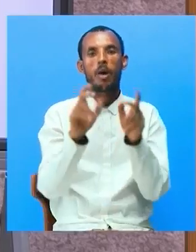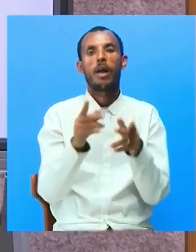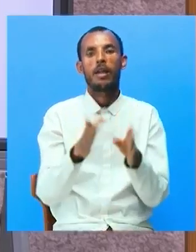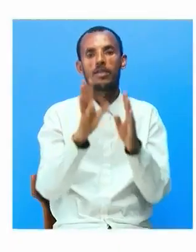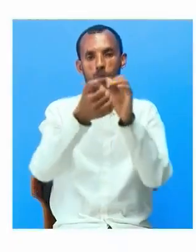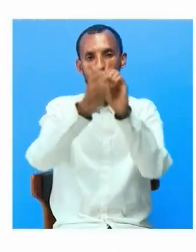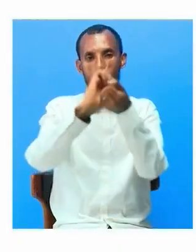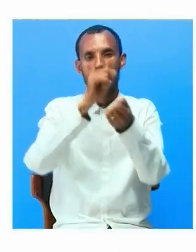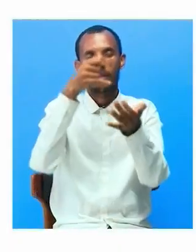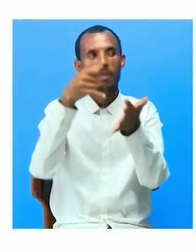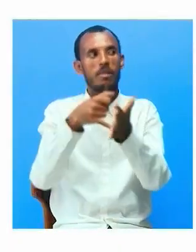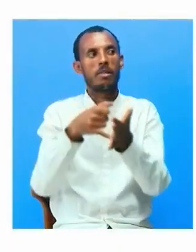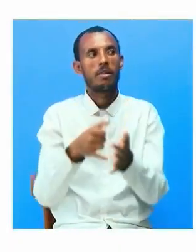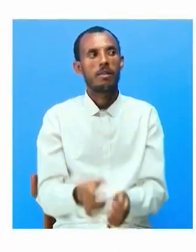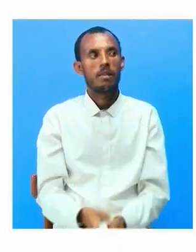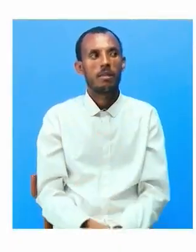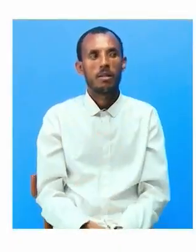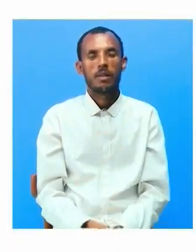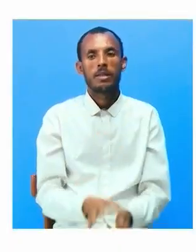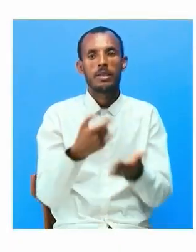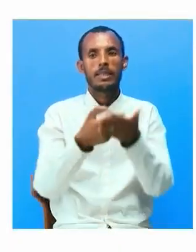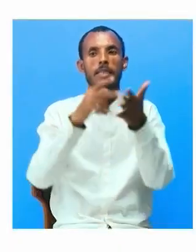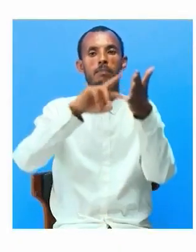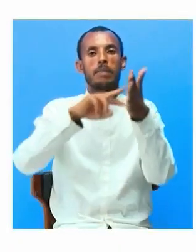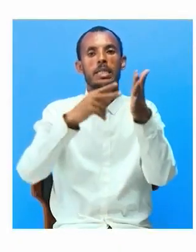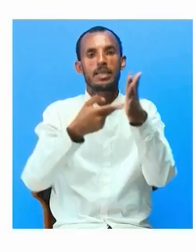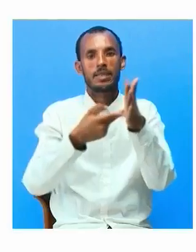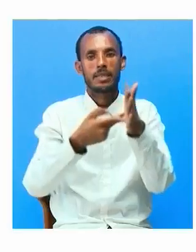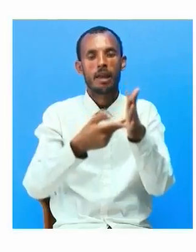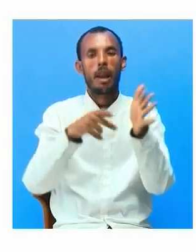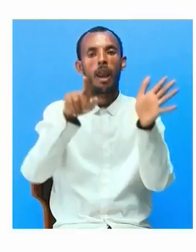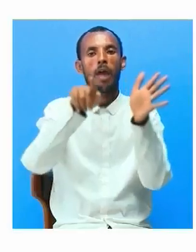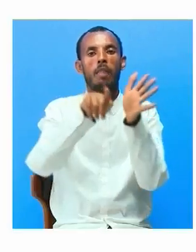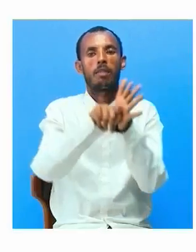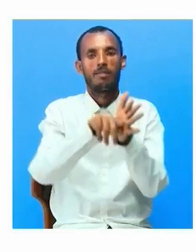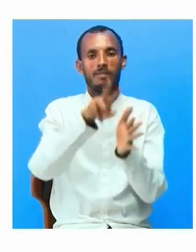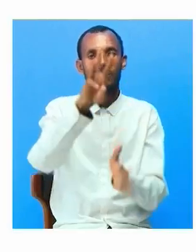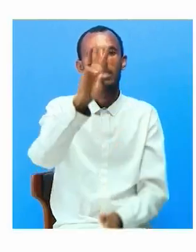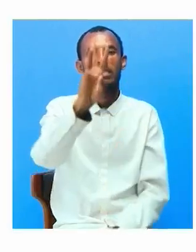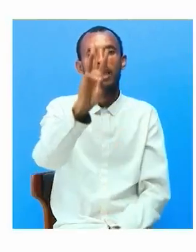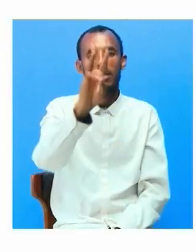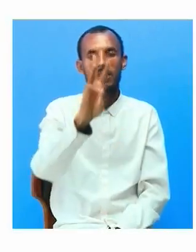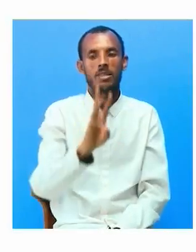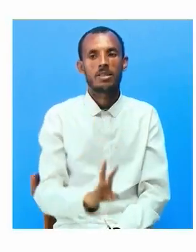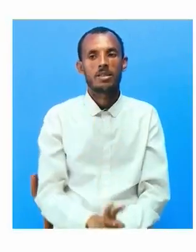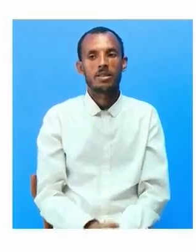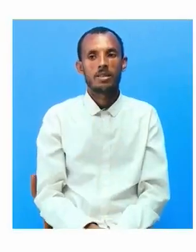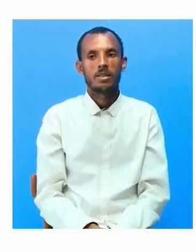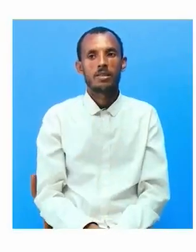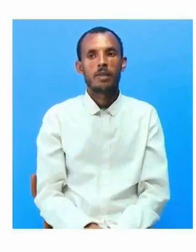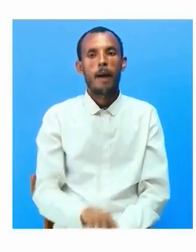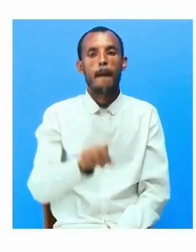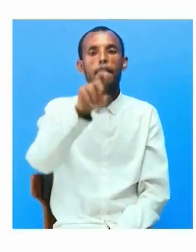Okay, let's convert it. This means it is negative 6 must be